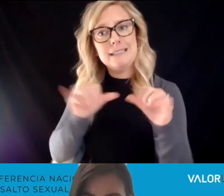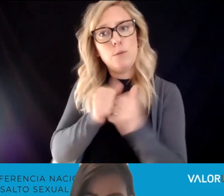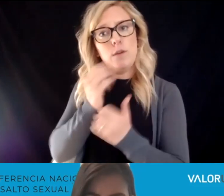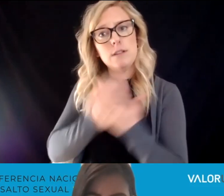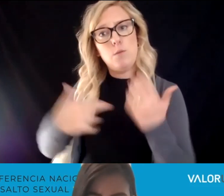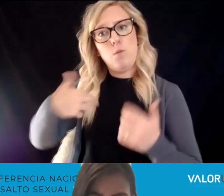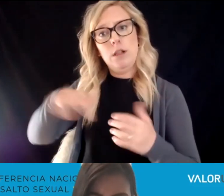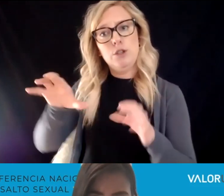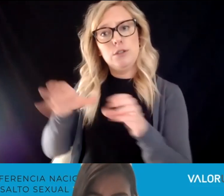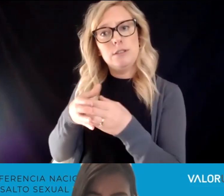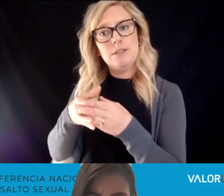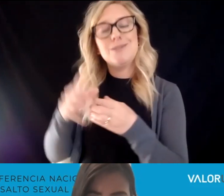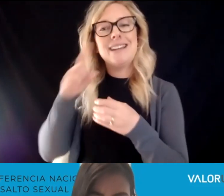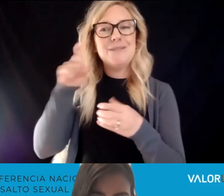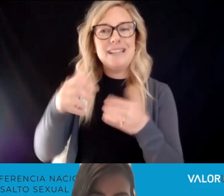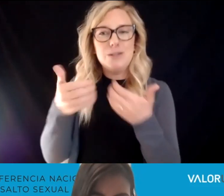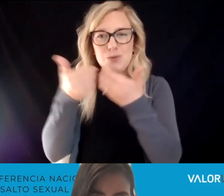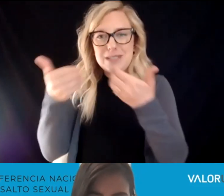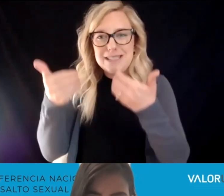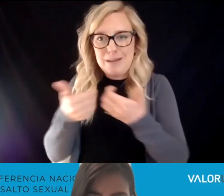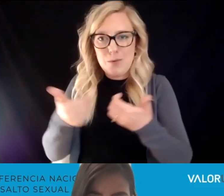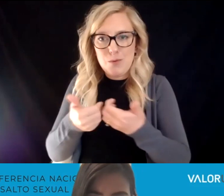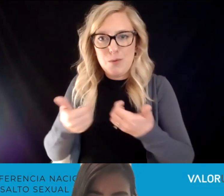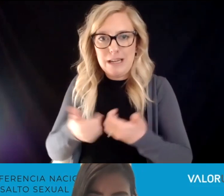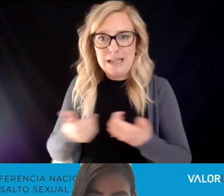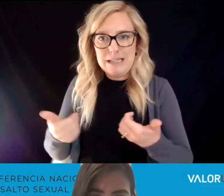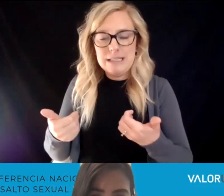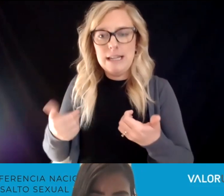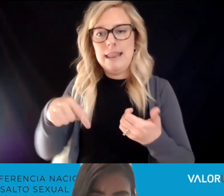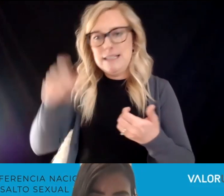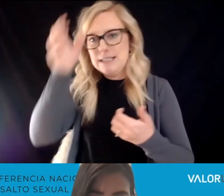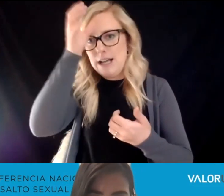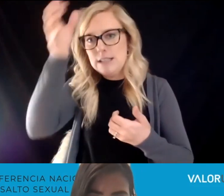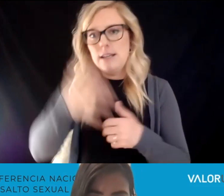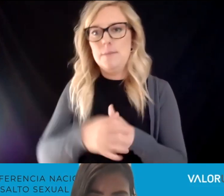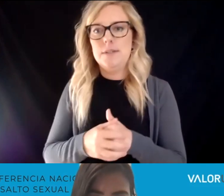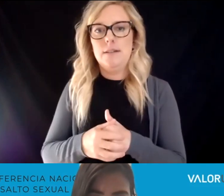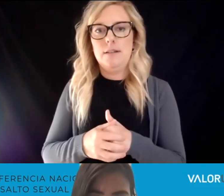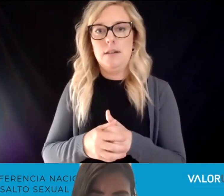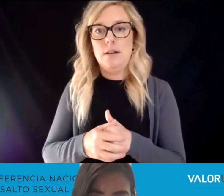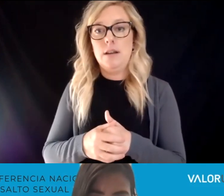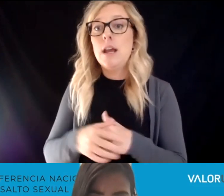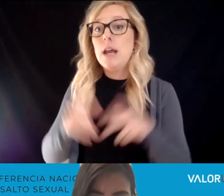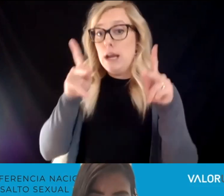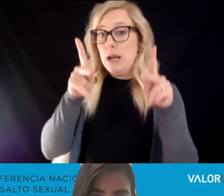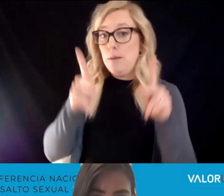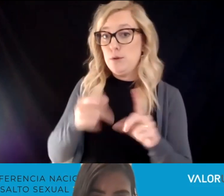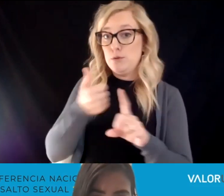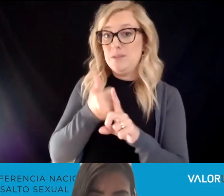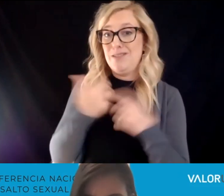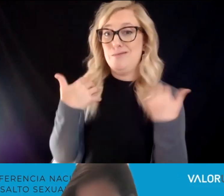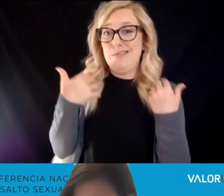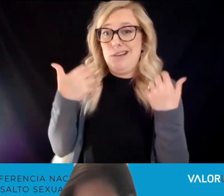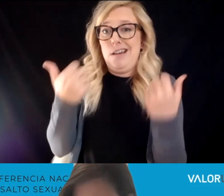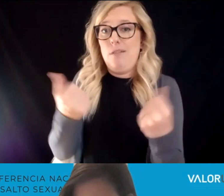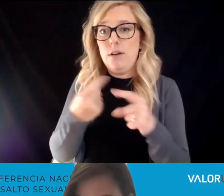separate out these concepts. A person who is recovering from this kind of trauma